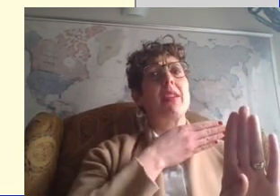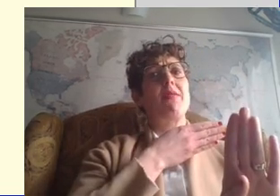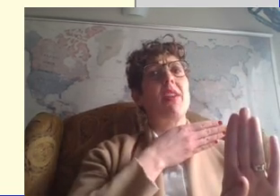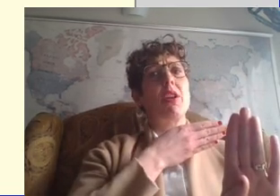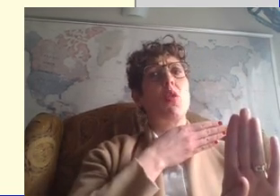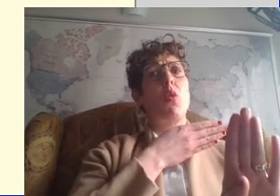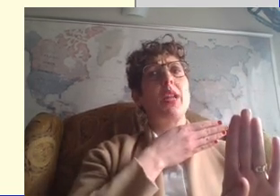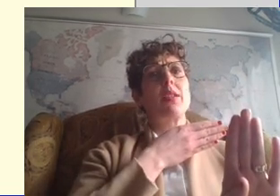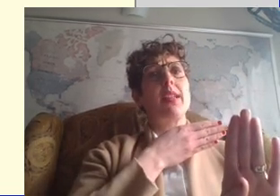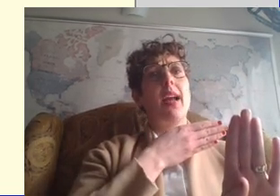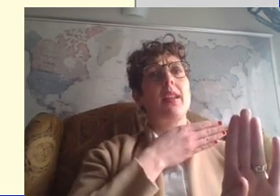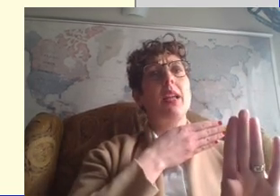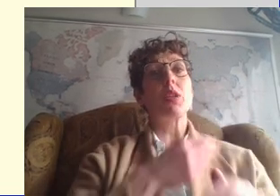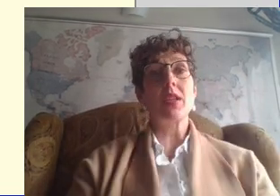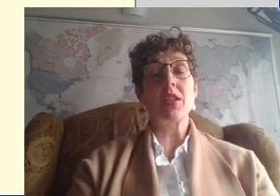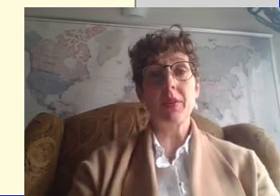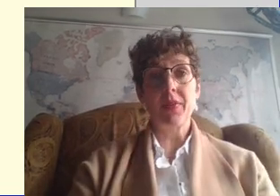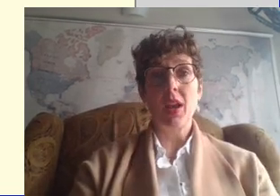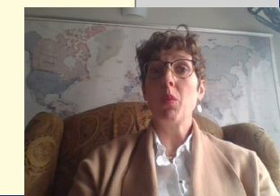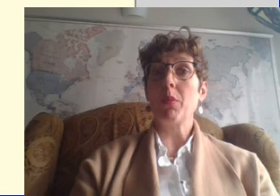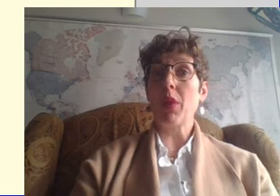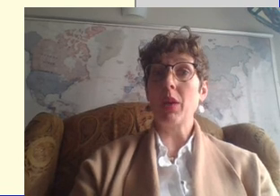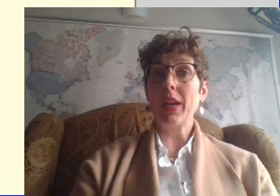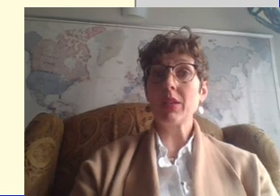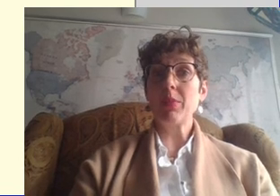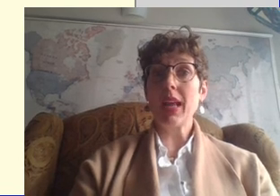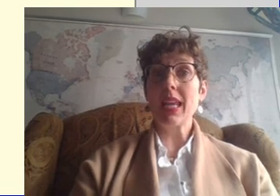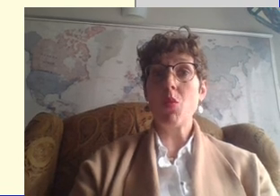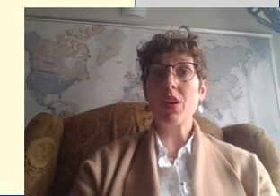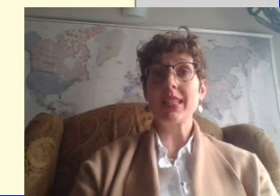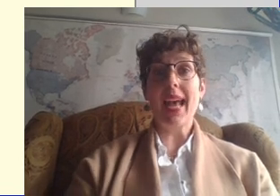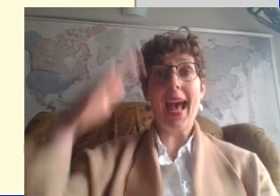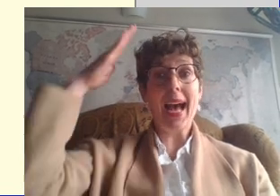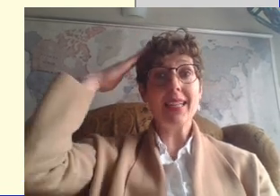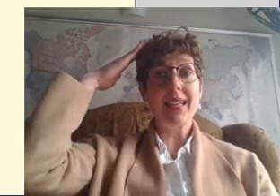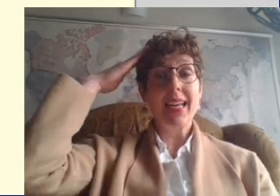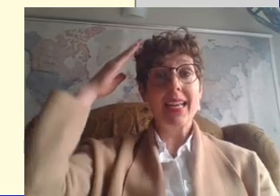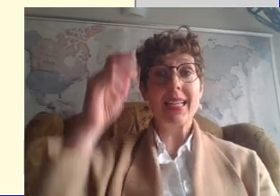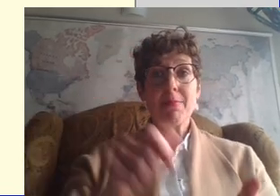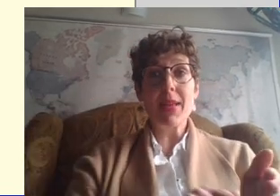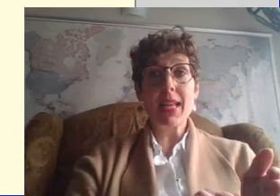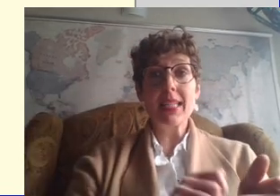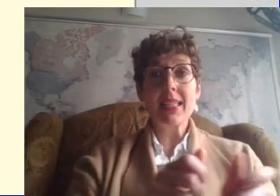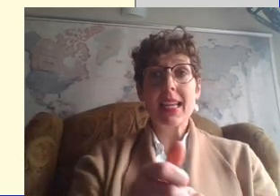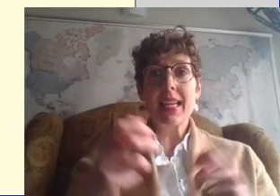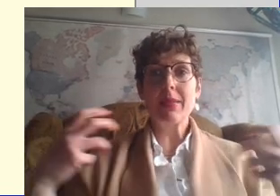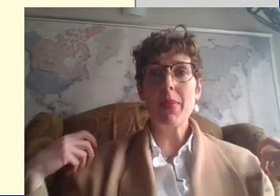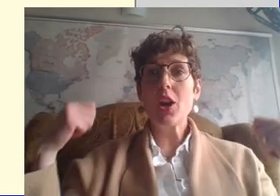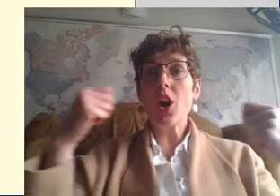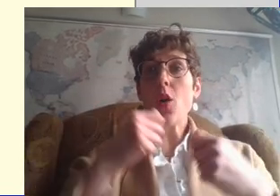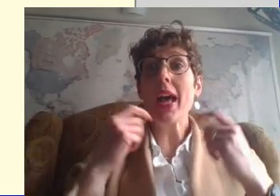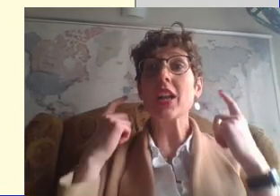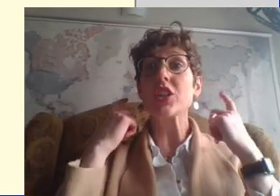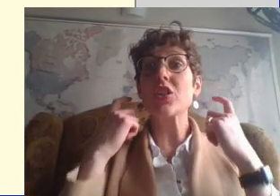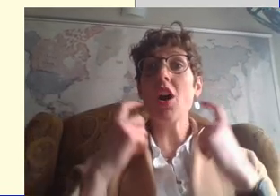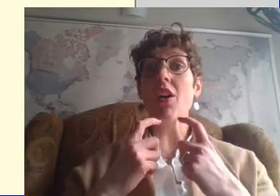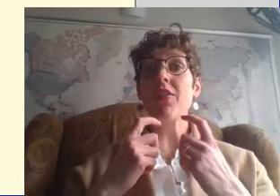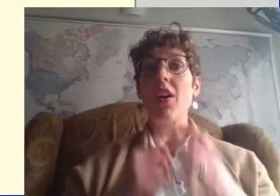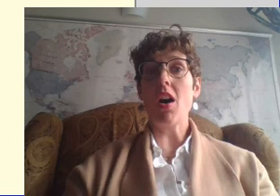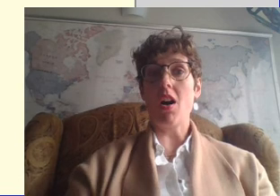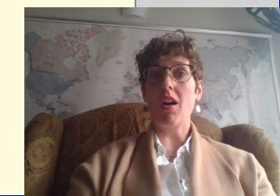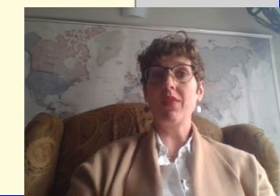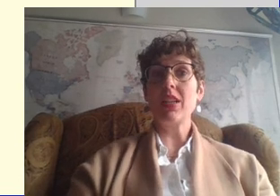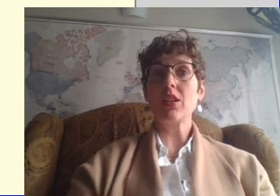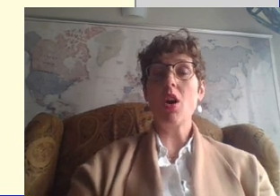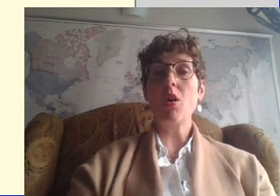was usually very cold outside. It was winter. When Brennan went out to play, he wore his hat, his mittens, his big coat, and a